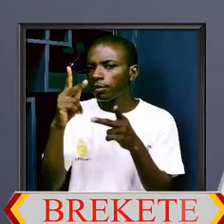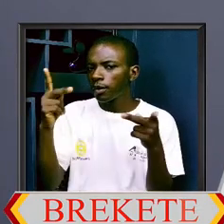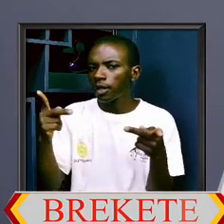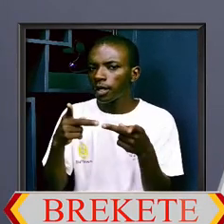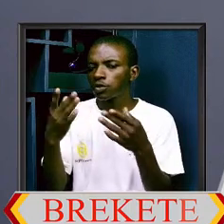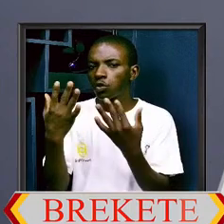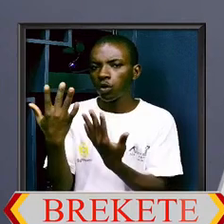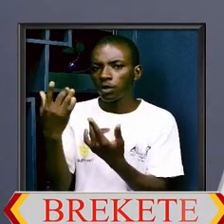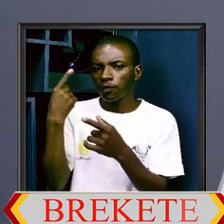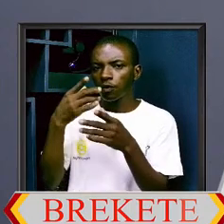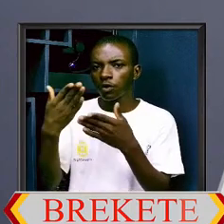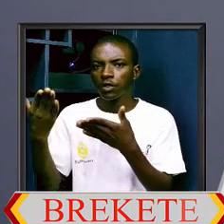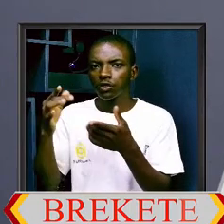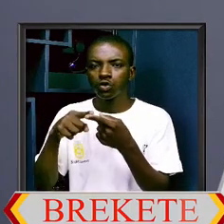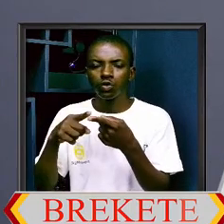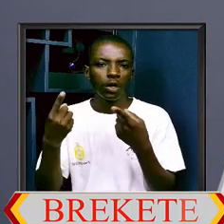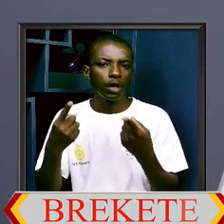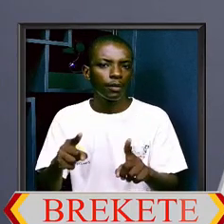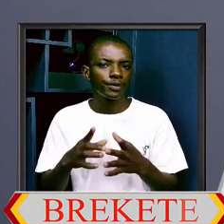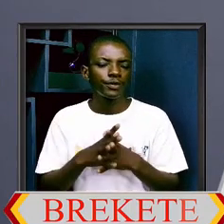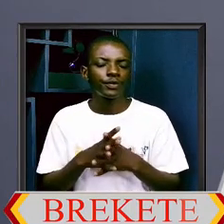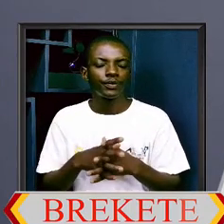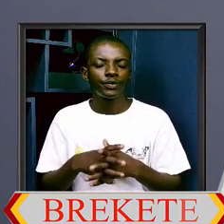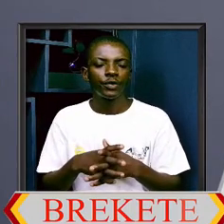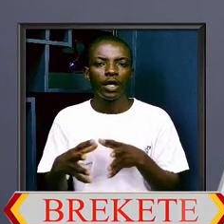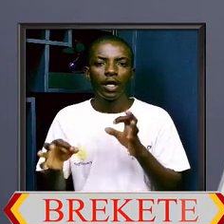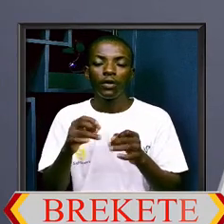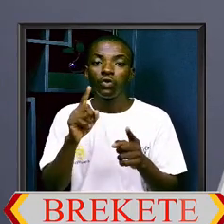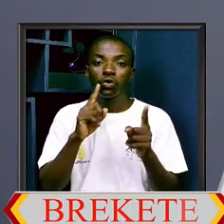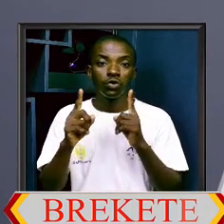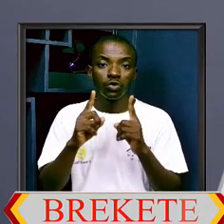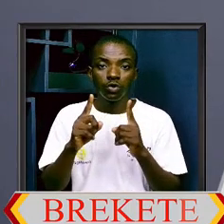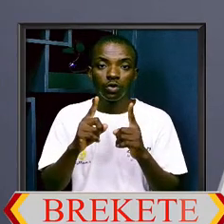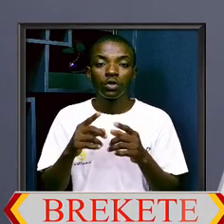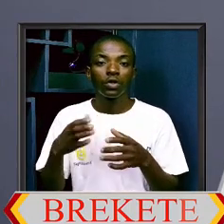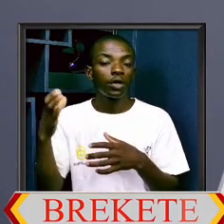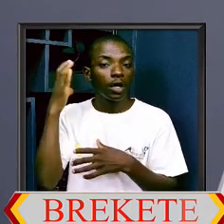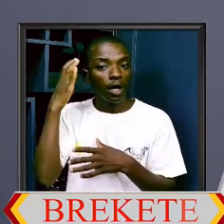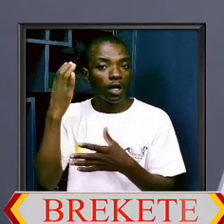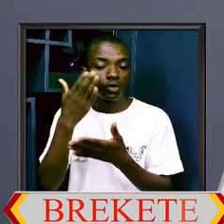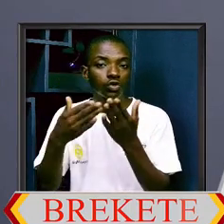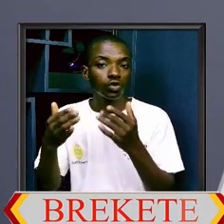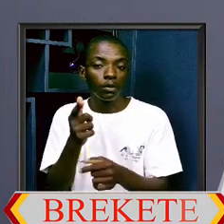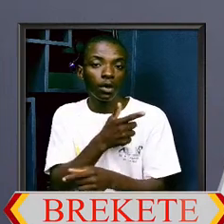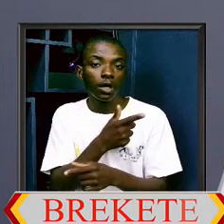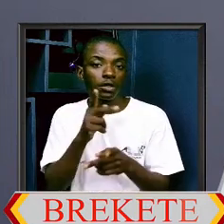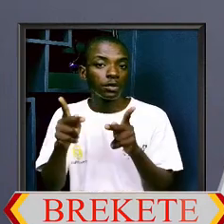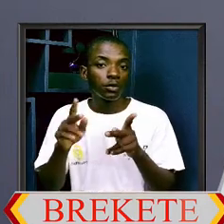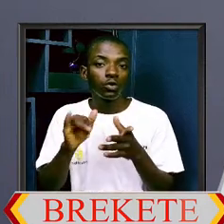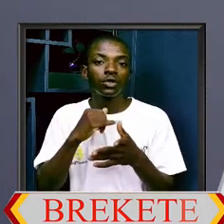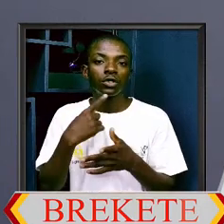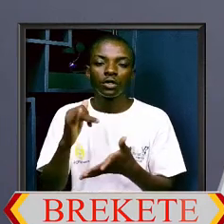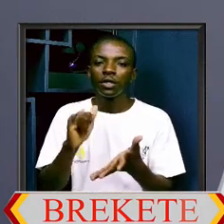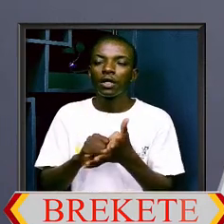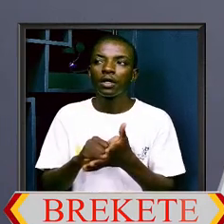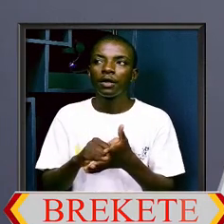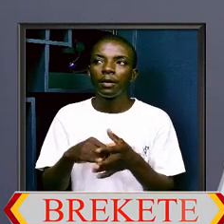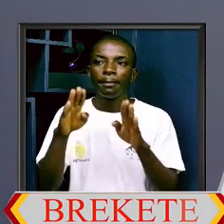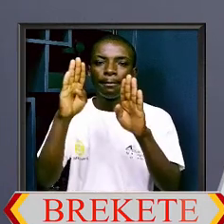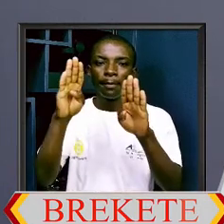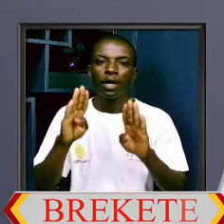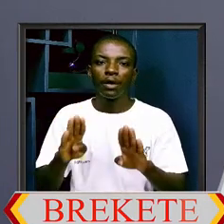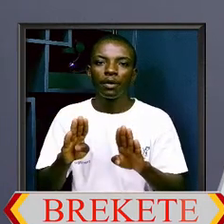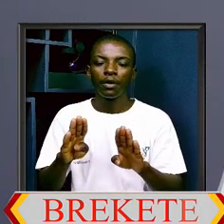they wait for things to happen if you talk you you go hear some lazy people go they tell you say